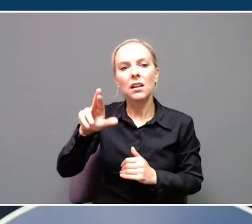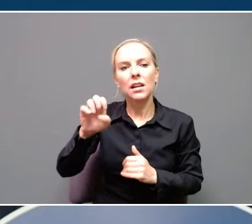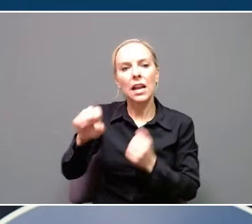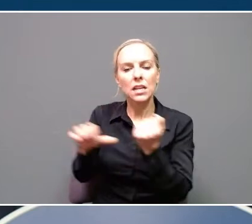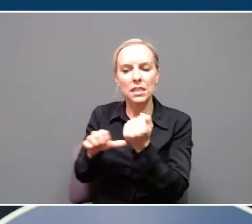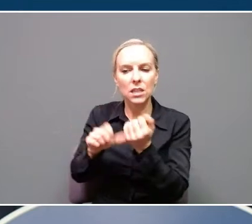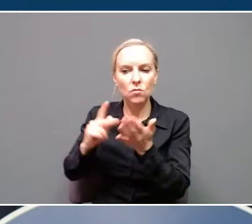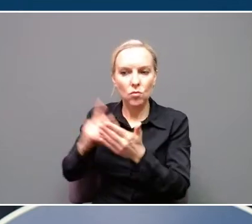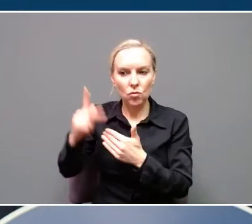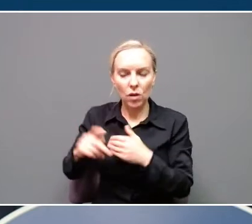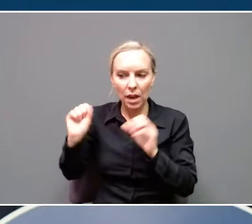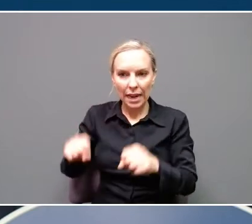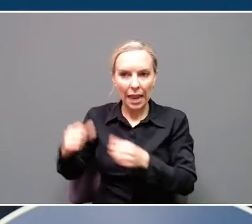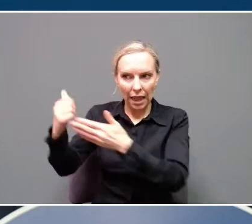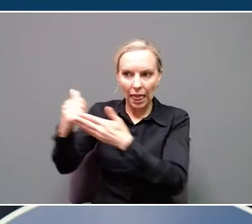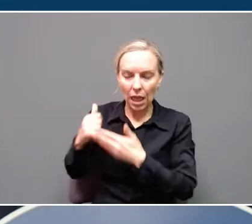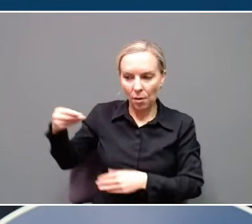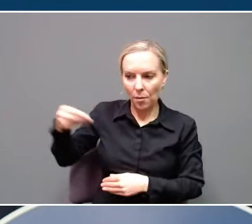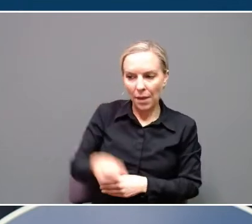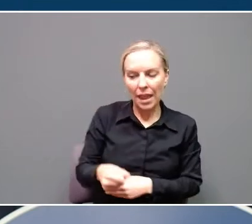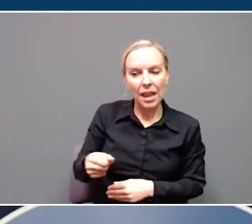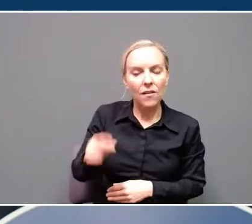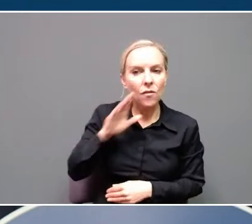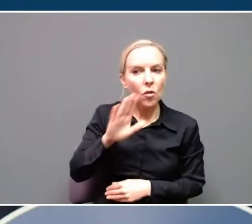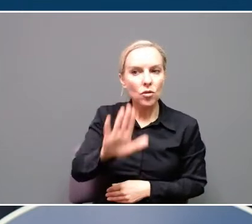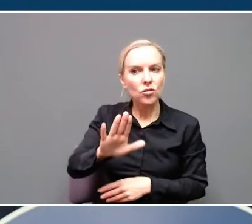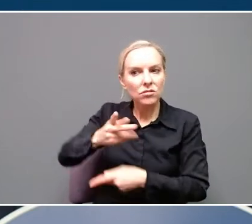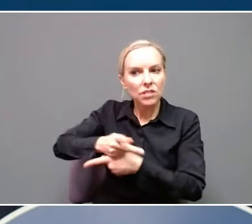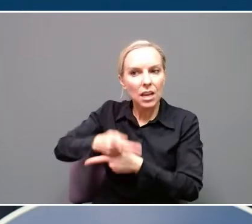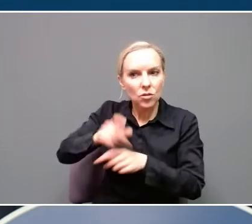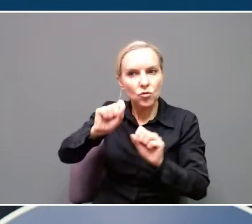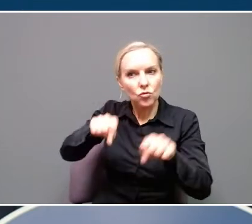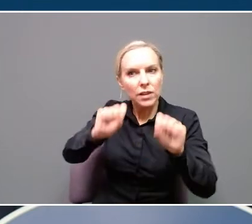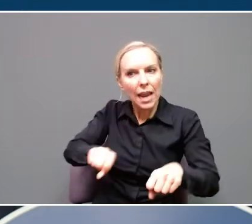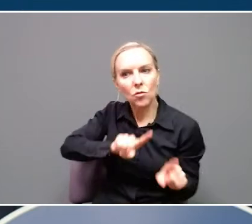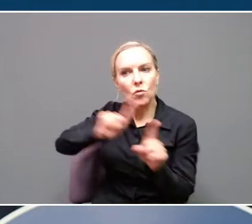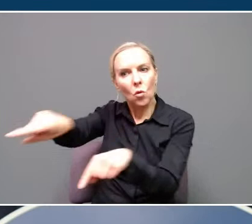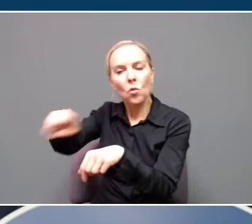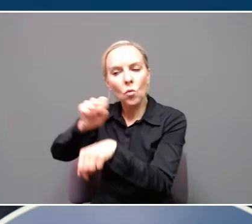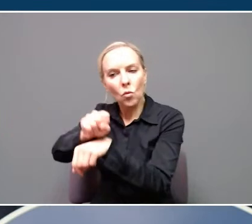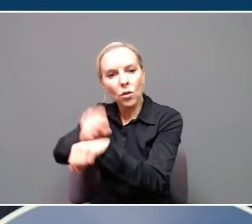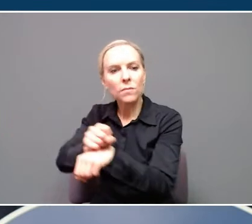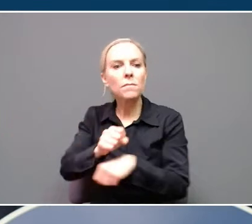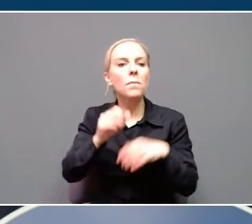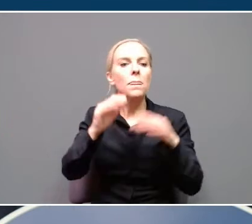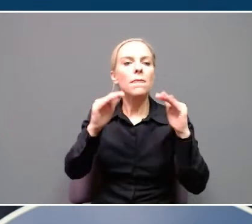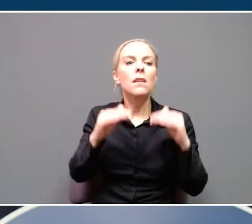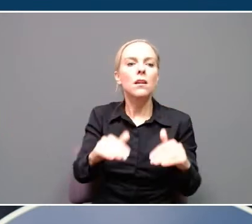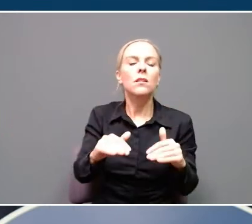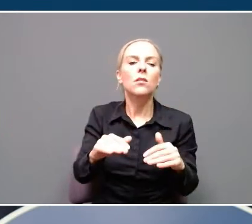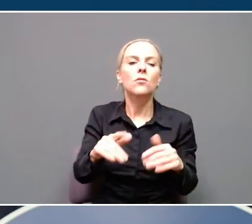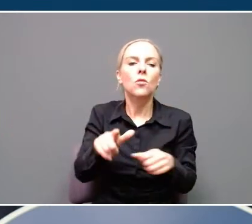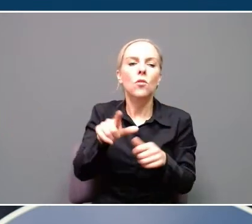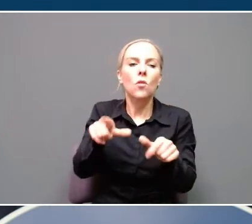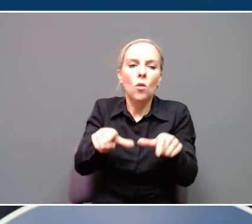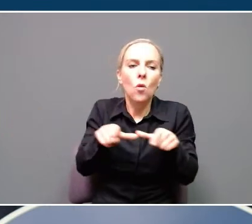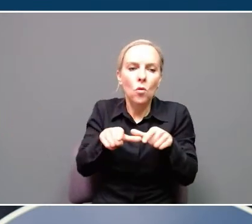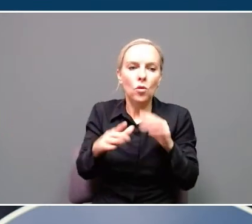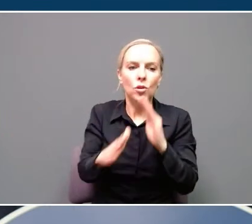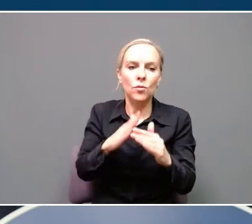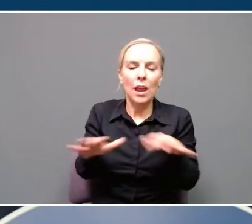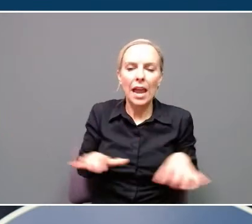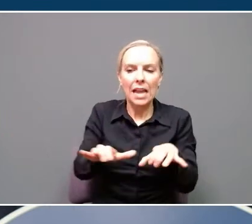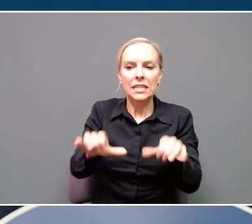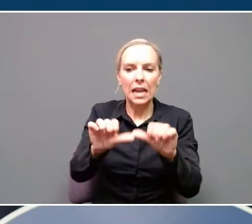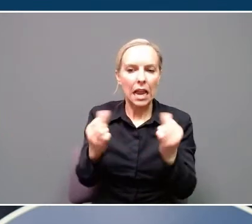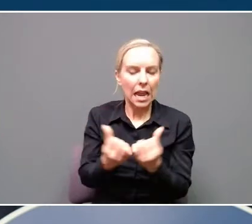pay for that child care that you need so that you can get to work. And finally, your local community action agencies have a ton of different